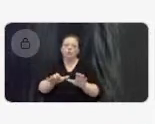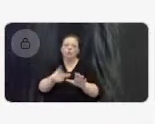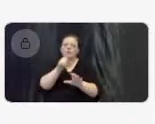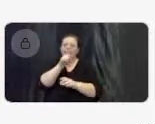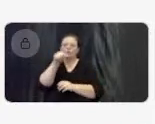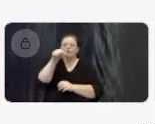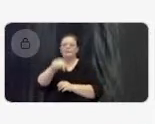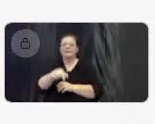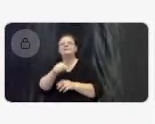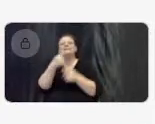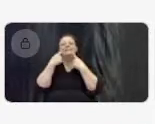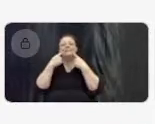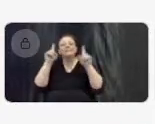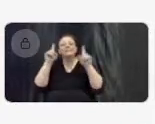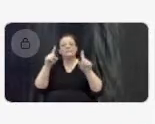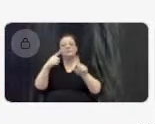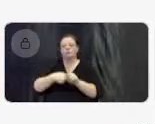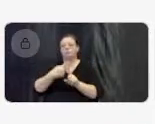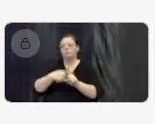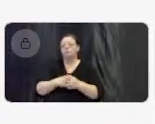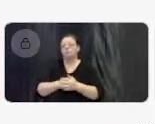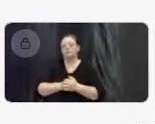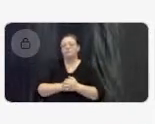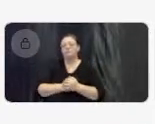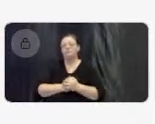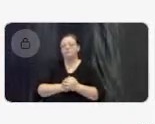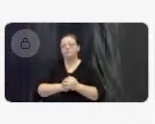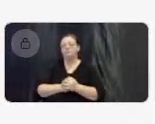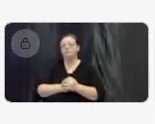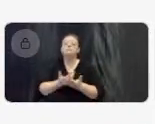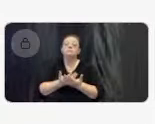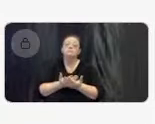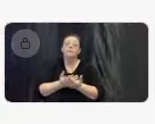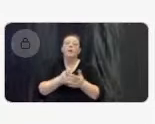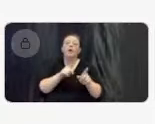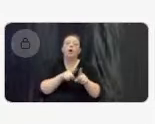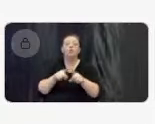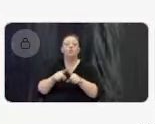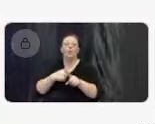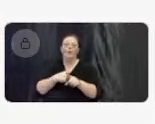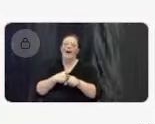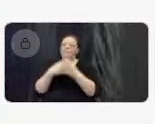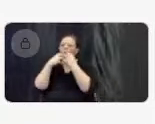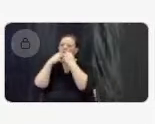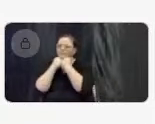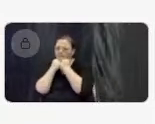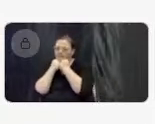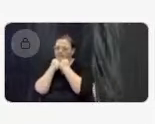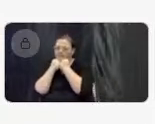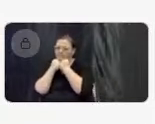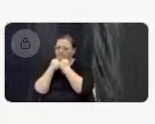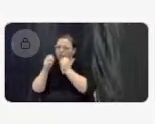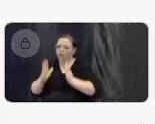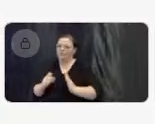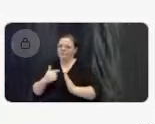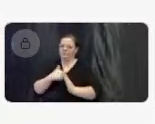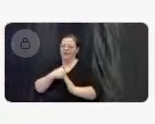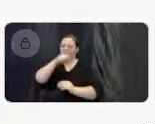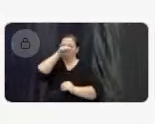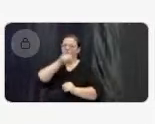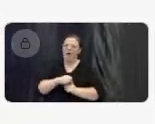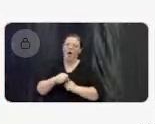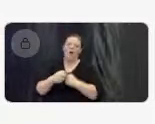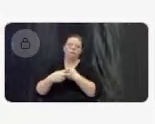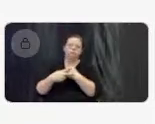that this is a successful rental. I also am a preservationist, by the way. I do love